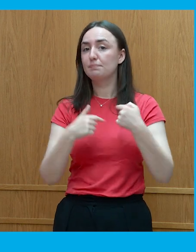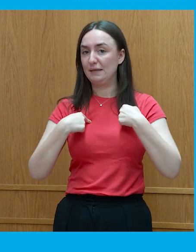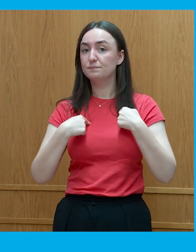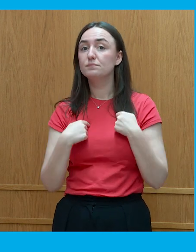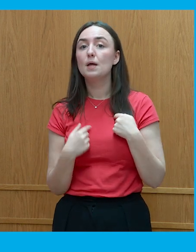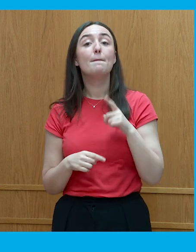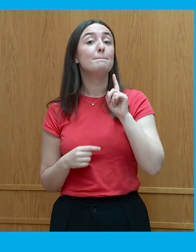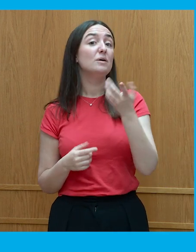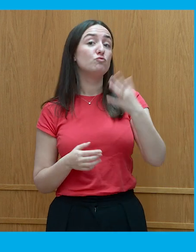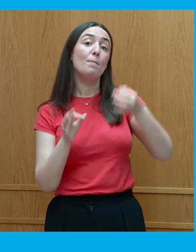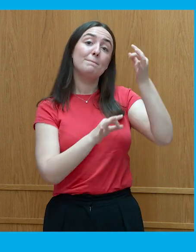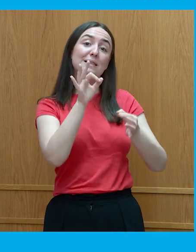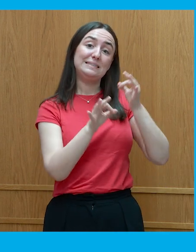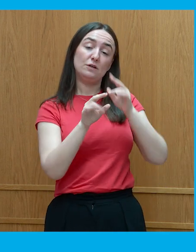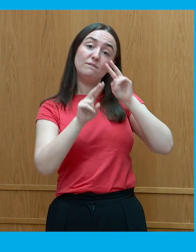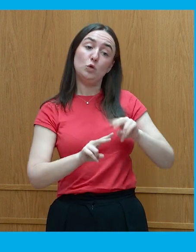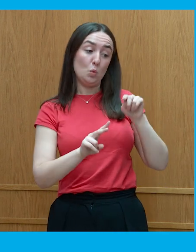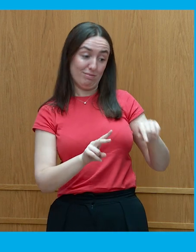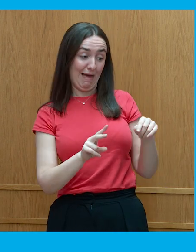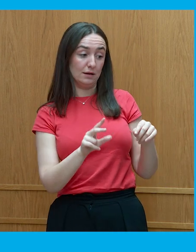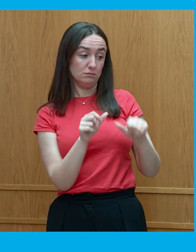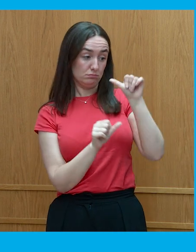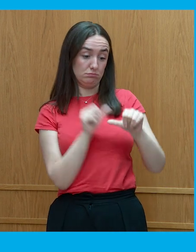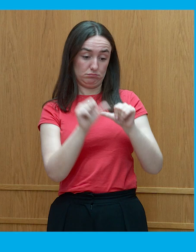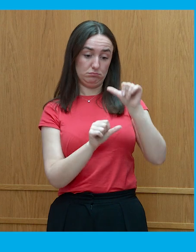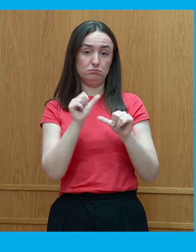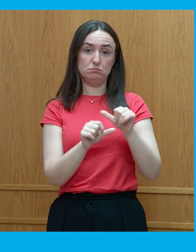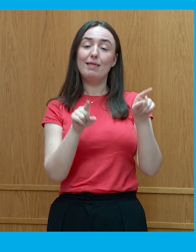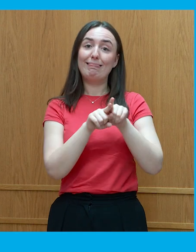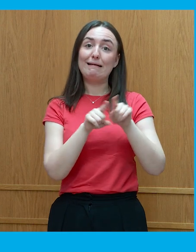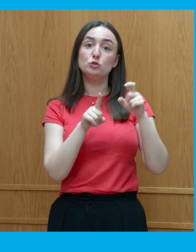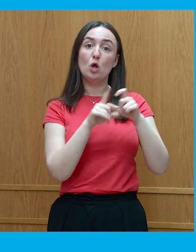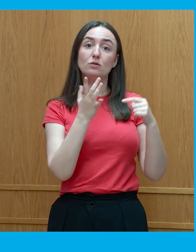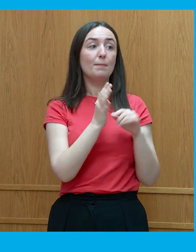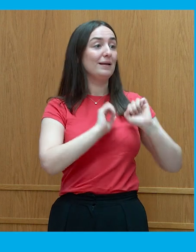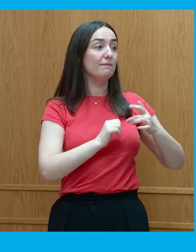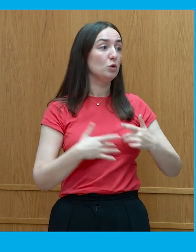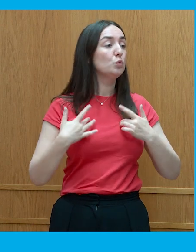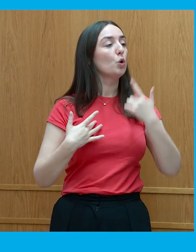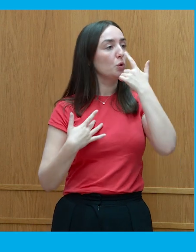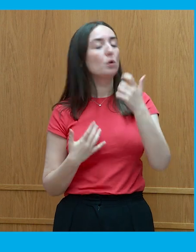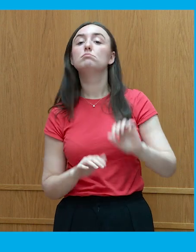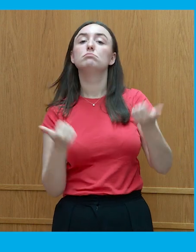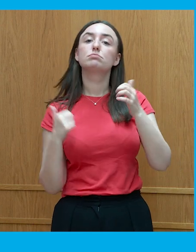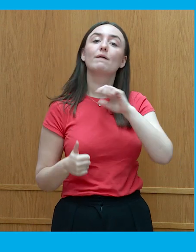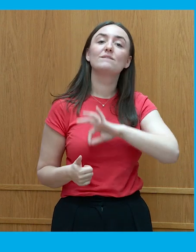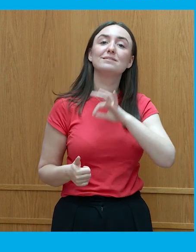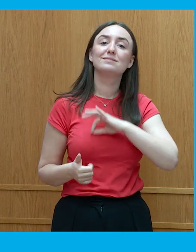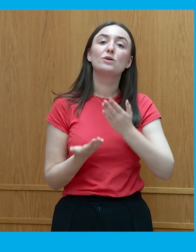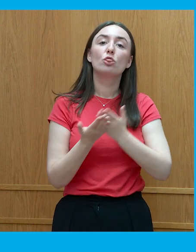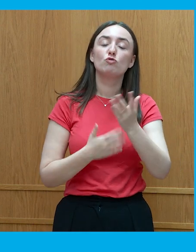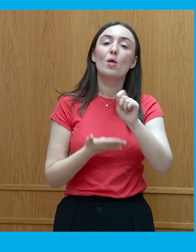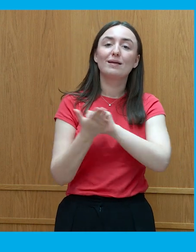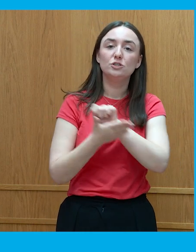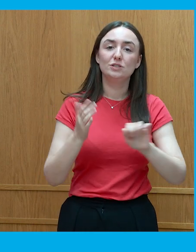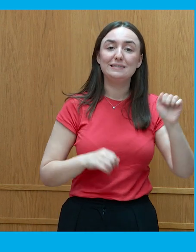from a political standpoint, that formulation, a Trumpian formulation, could be electorally very advantageous for them. The question